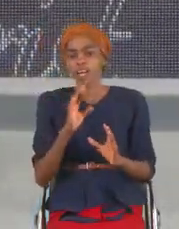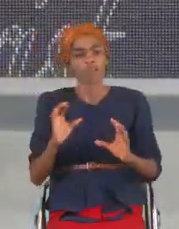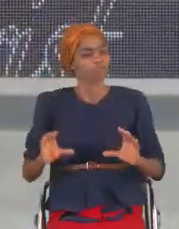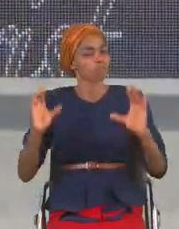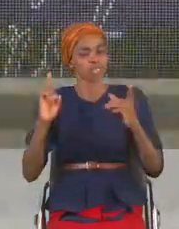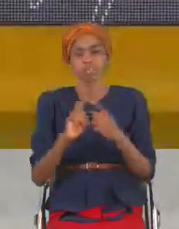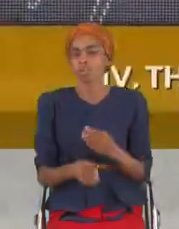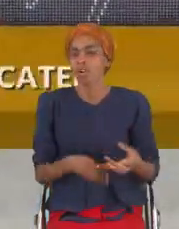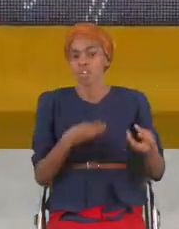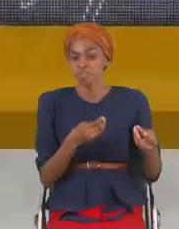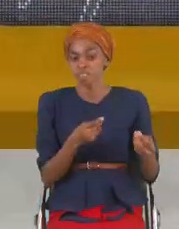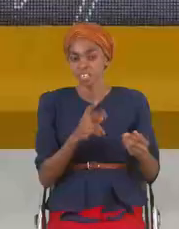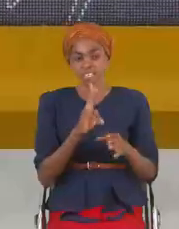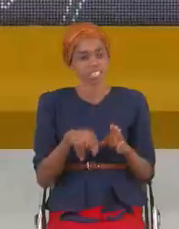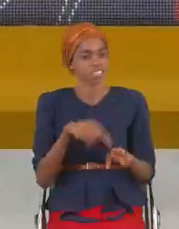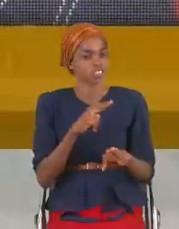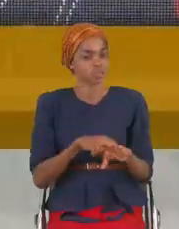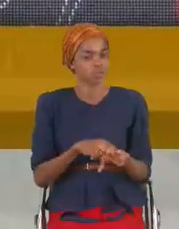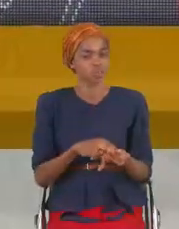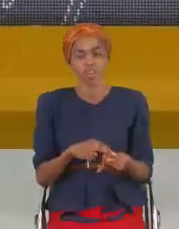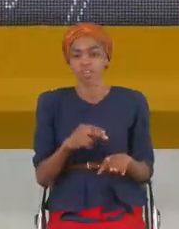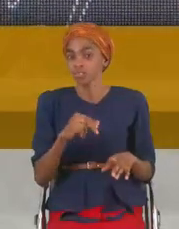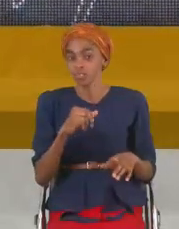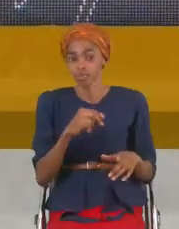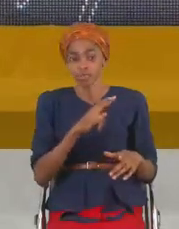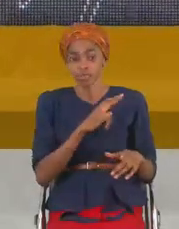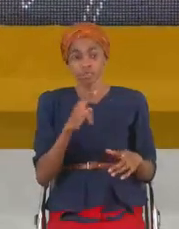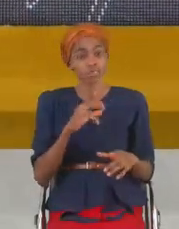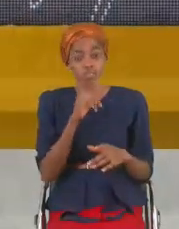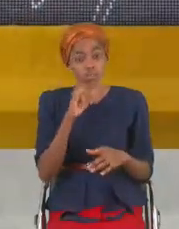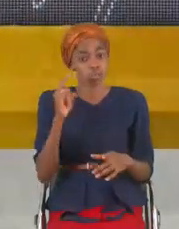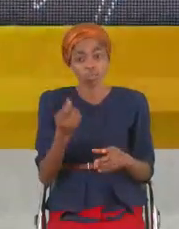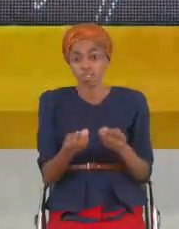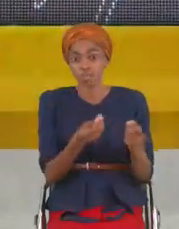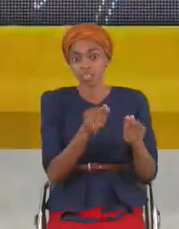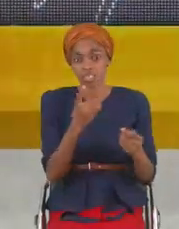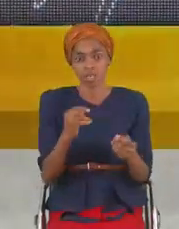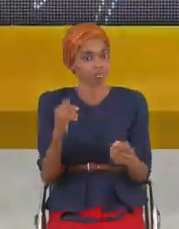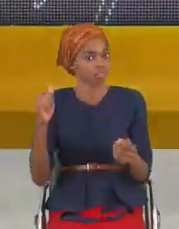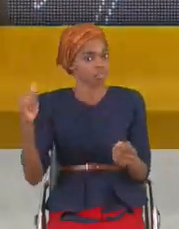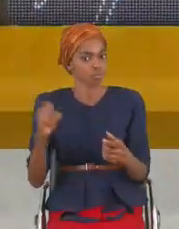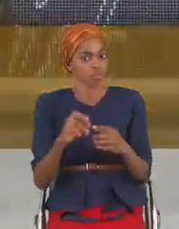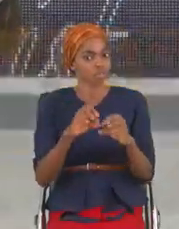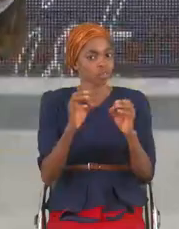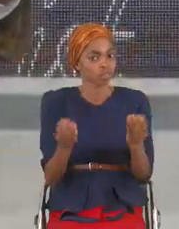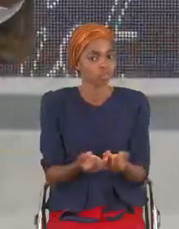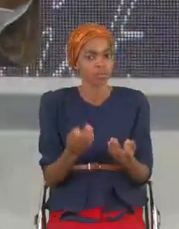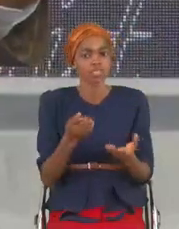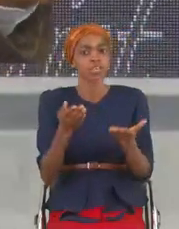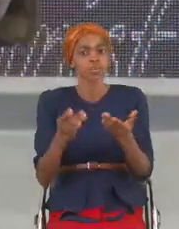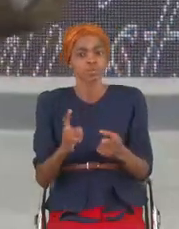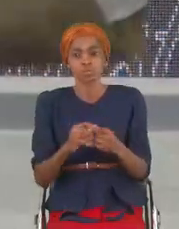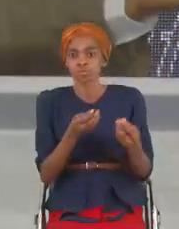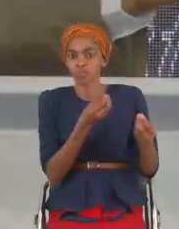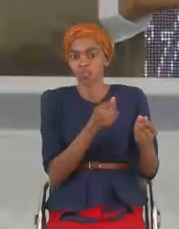feeding the nation, not just feeding themselves or feeding their families. They want to feed their